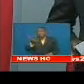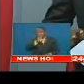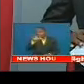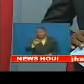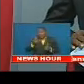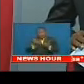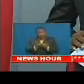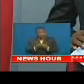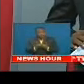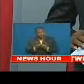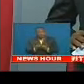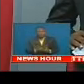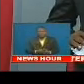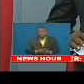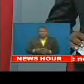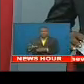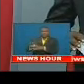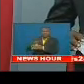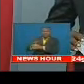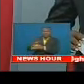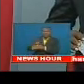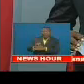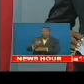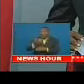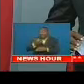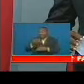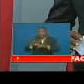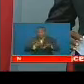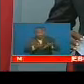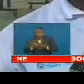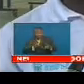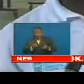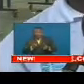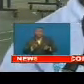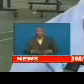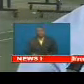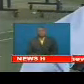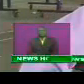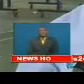Games in Congo Brazzaville. Coach Owusu Ansah revealed this after a final selection process in Accra.